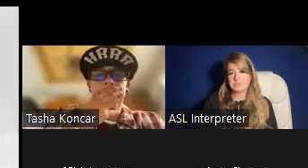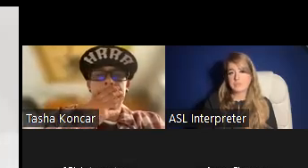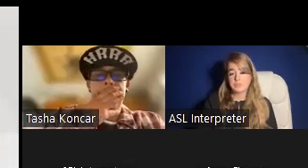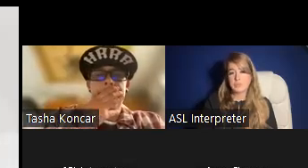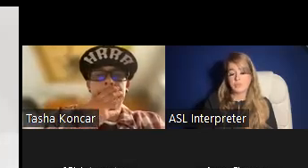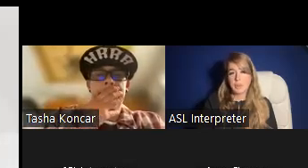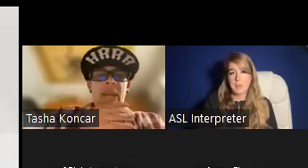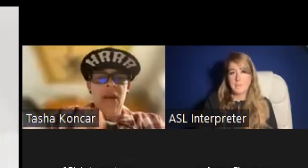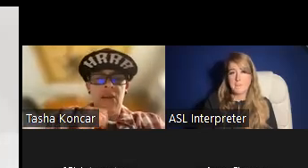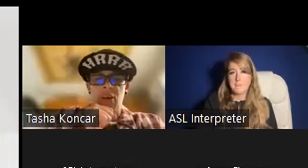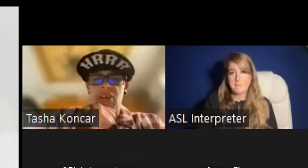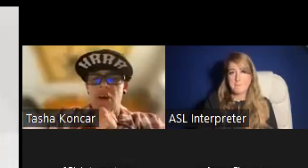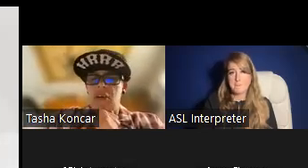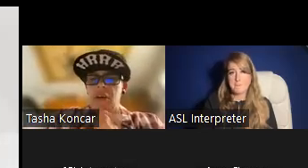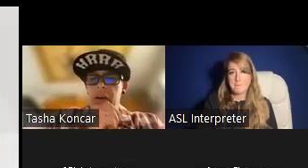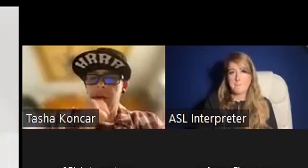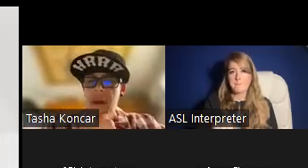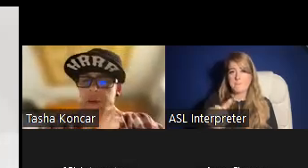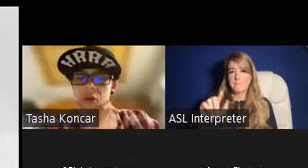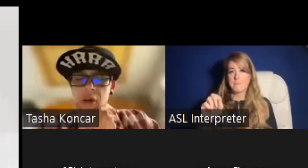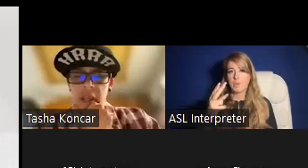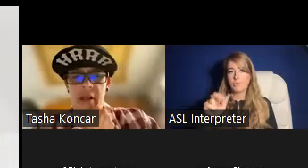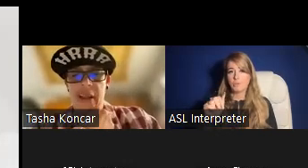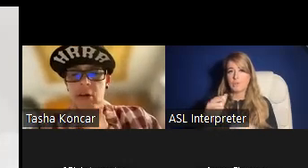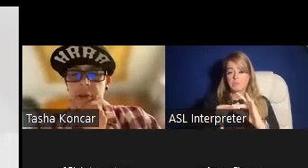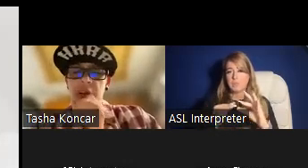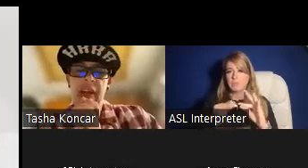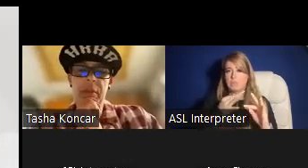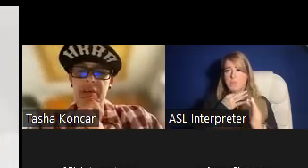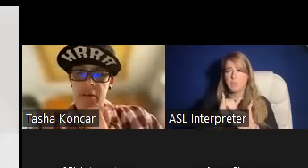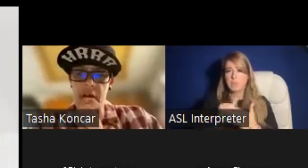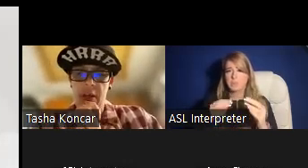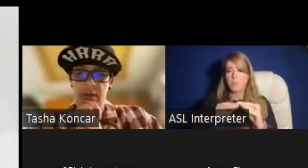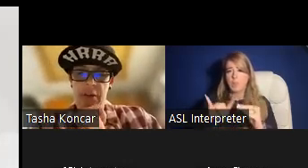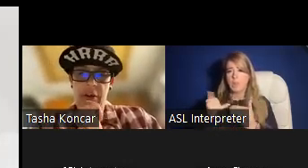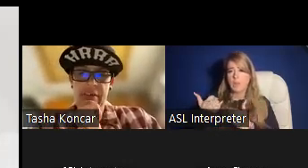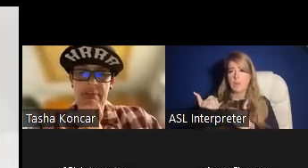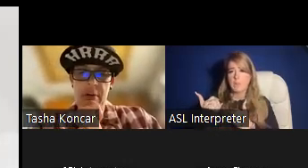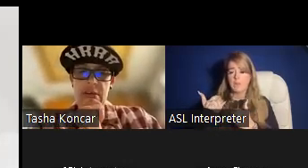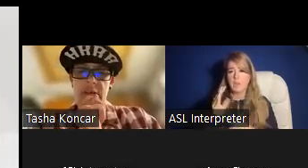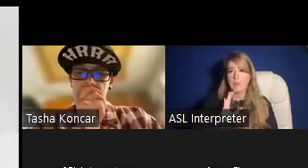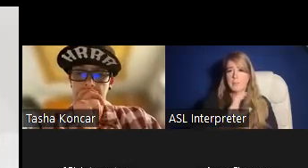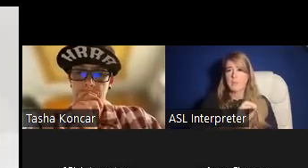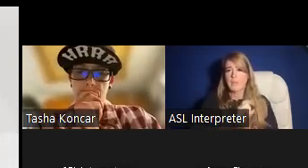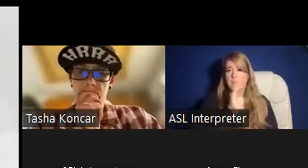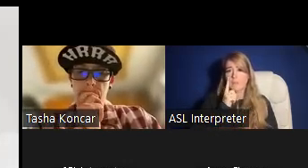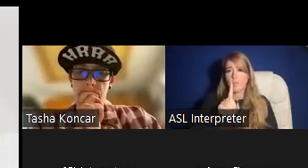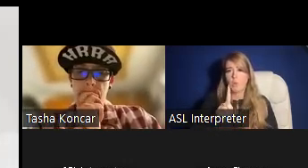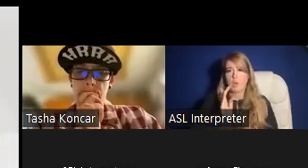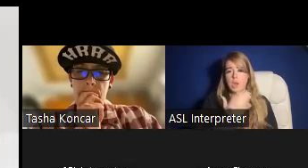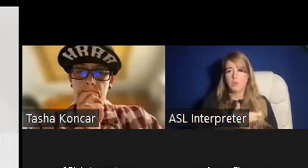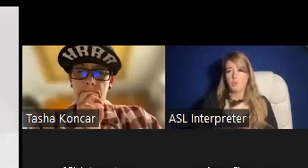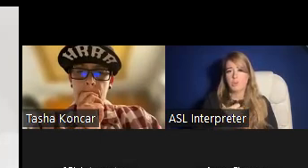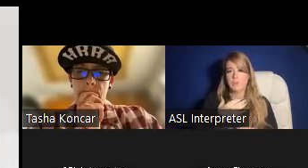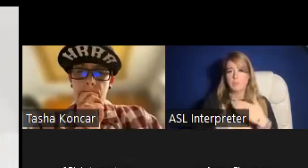it. Tasha Conker here. Would that be more like an accountability committee for the grievance process?